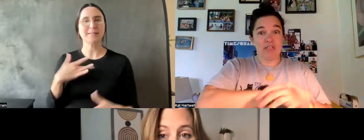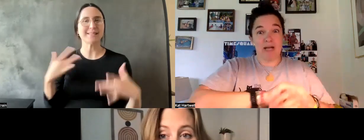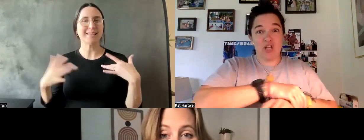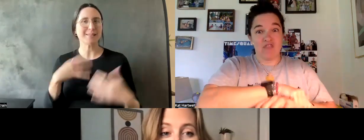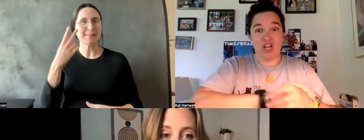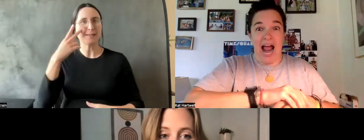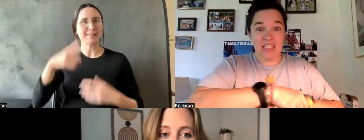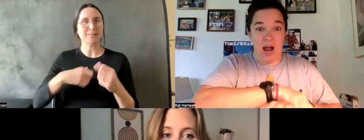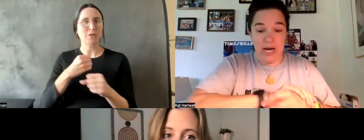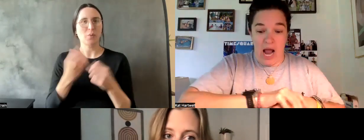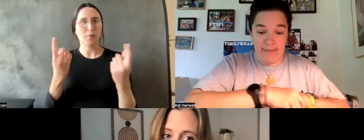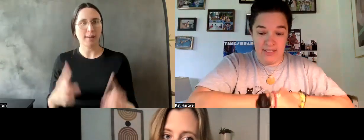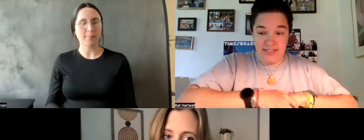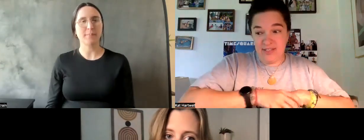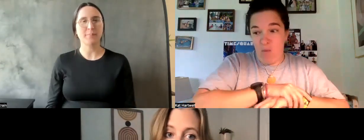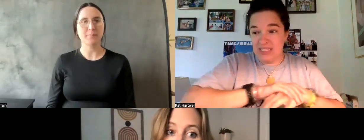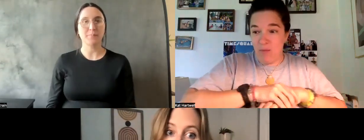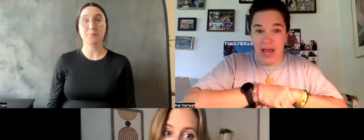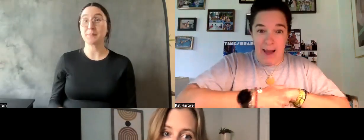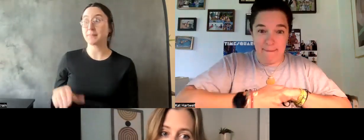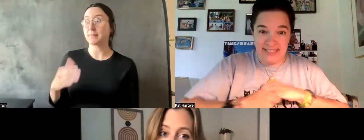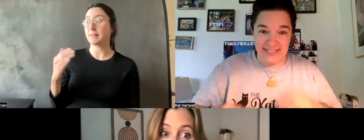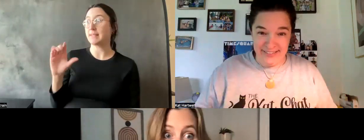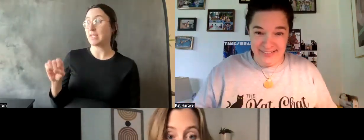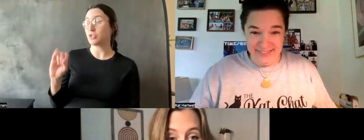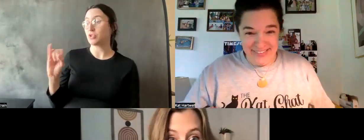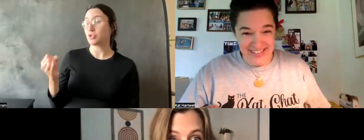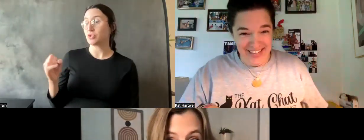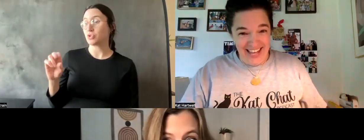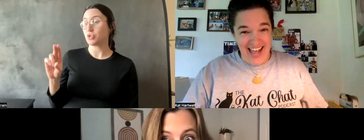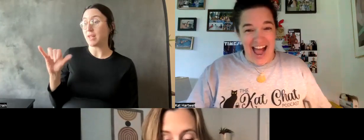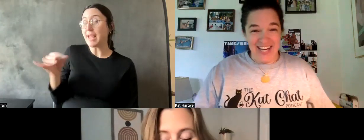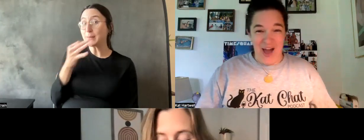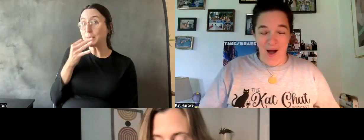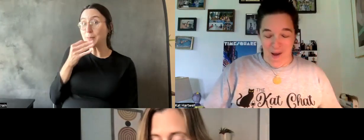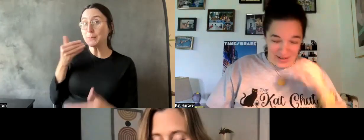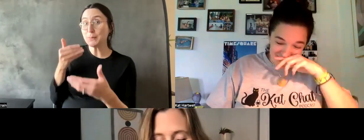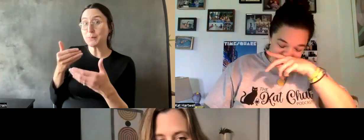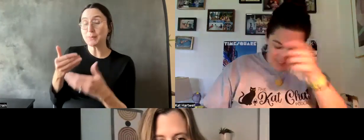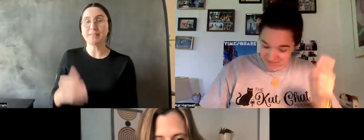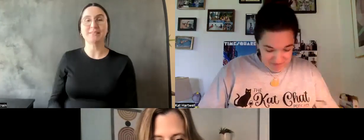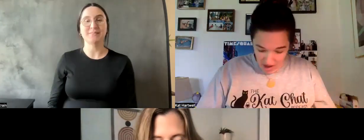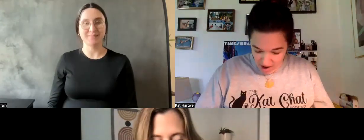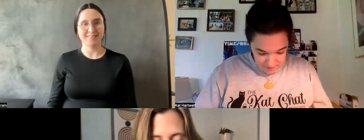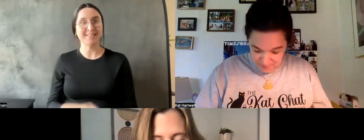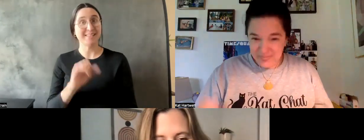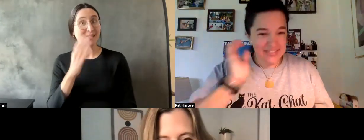Christmas movie is. Especially July coming up. I know. I know, it's so soon. I know.